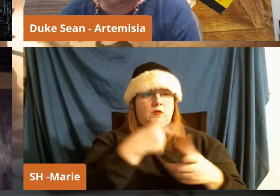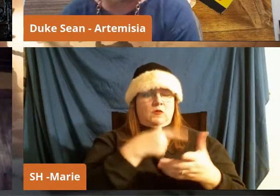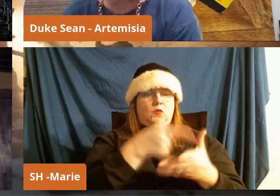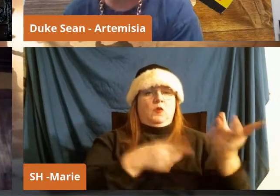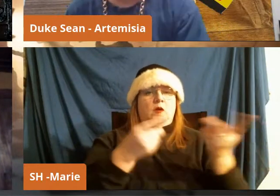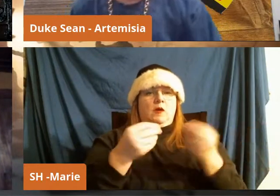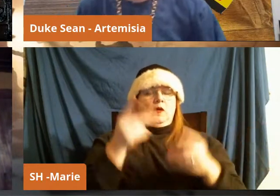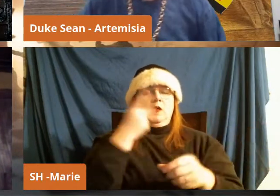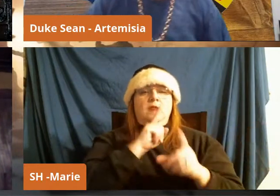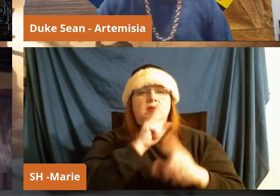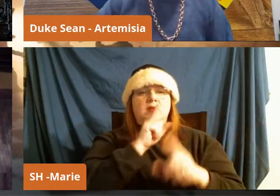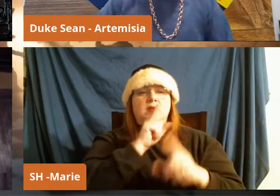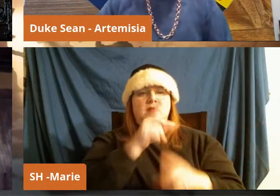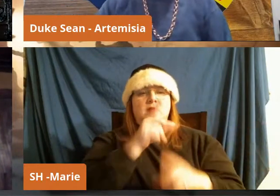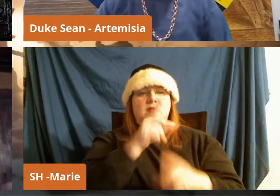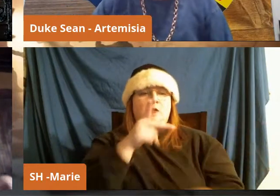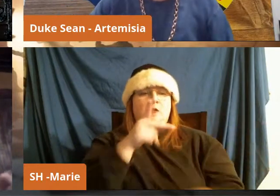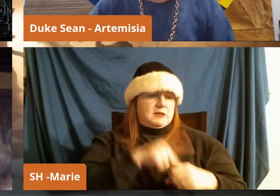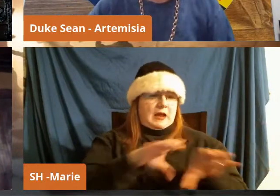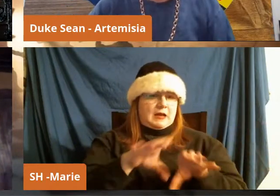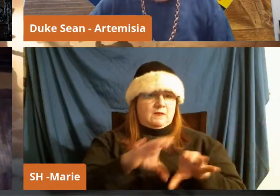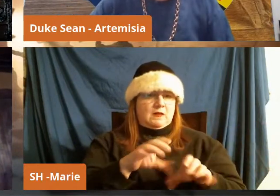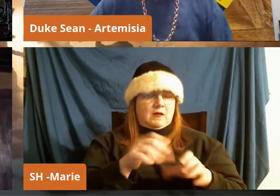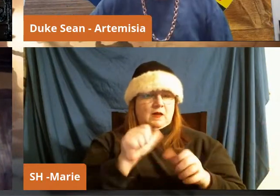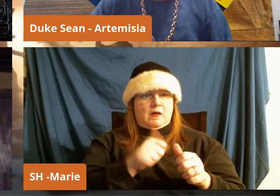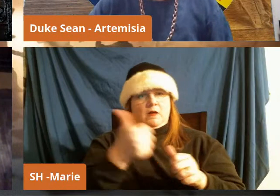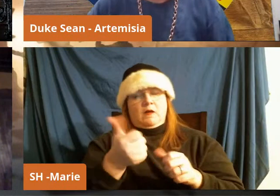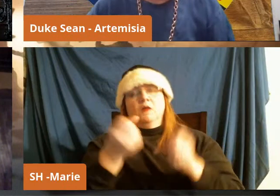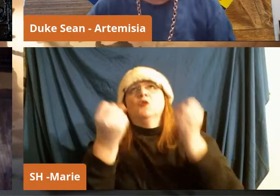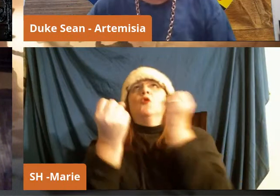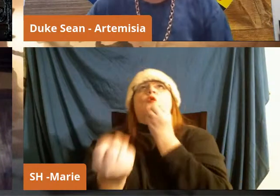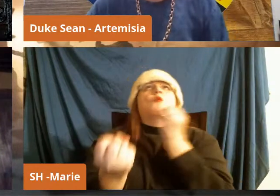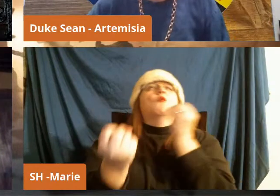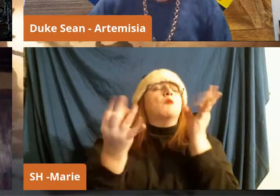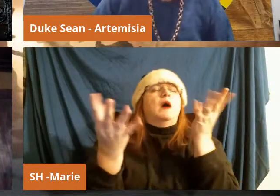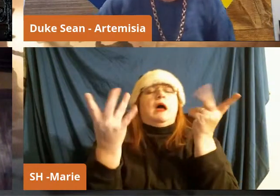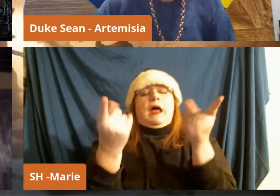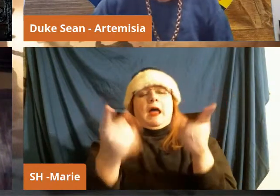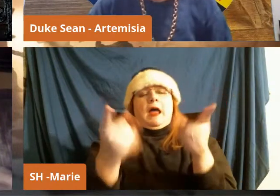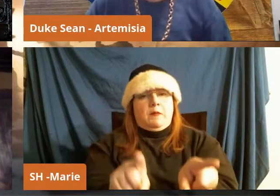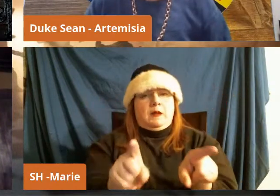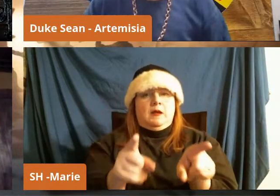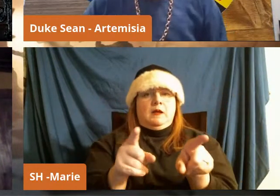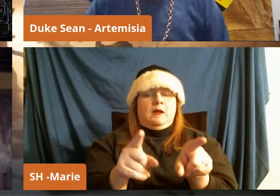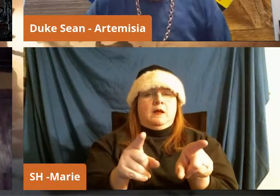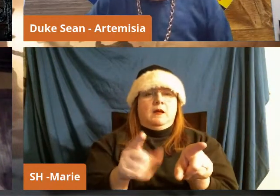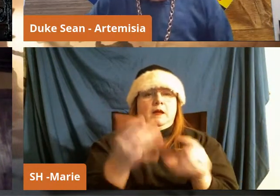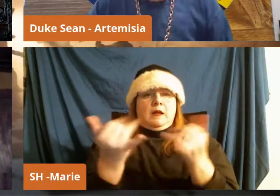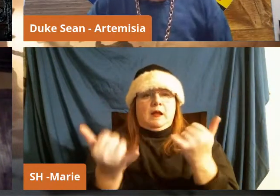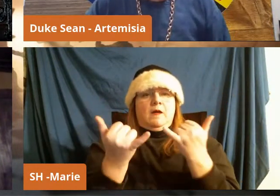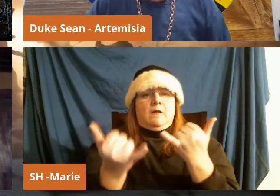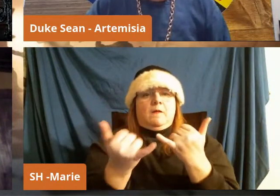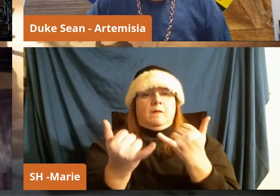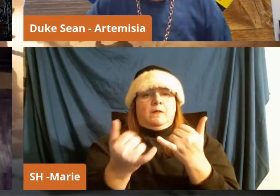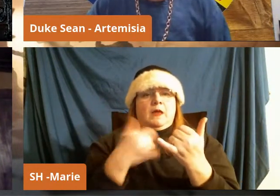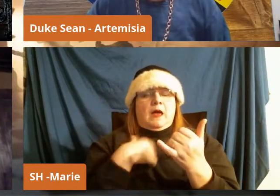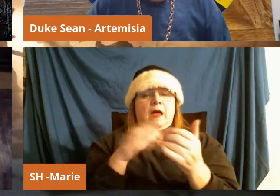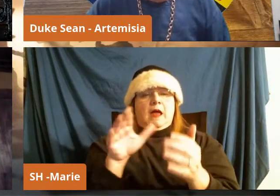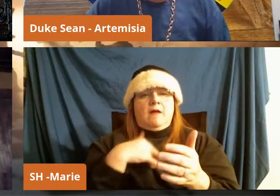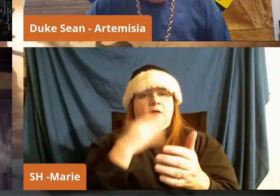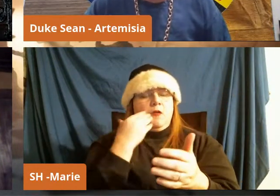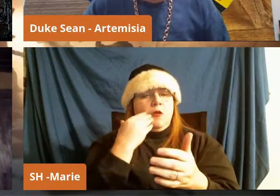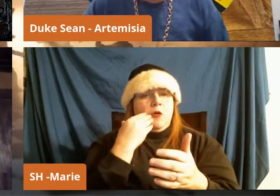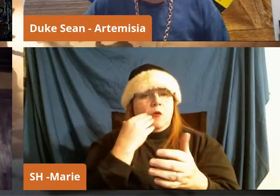and participate actively in the other ones that are going on. There's so much going on at this point. Right. I've gotten to